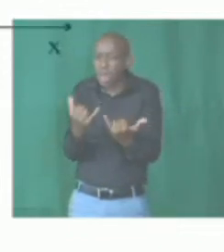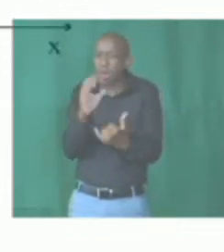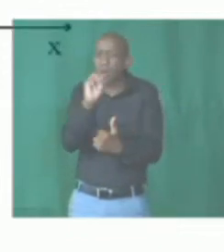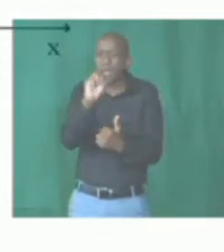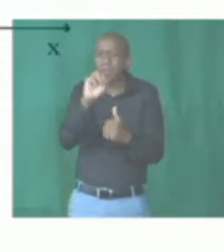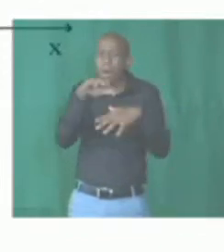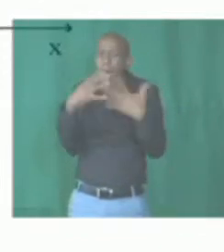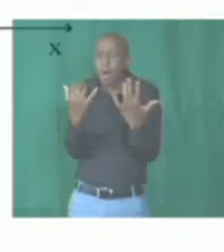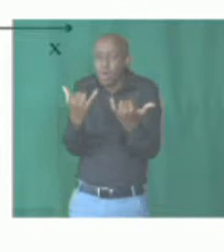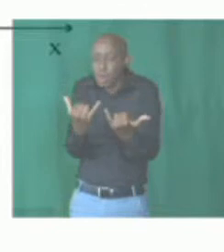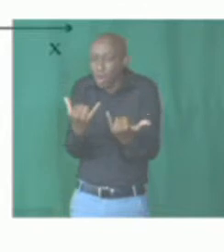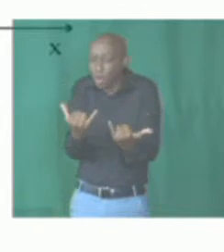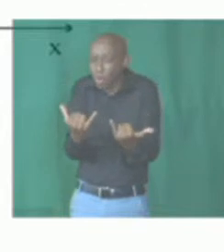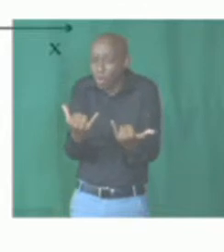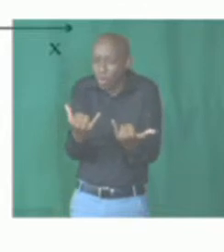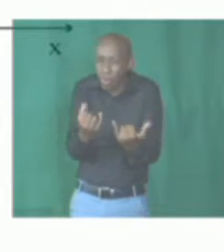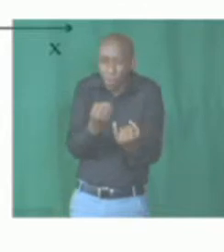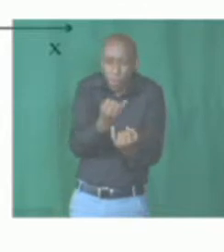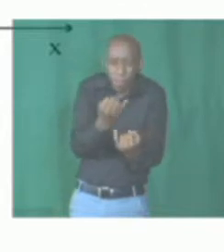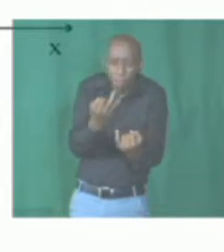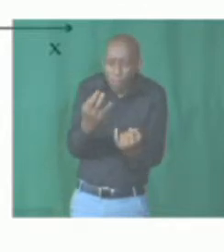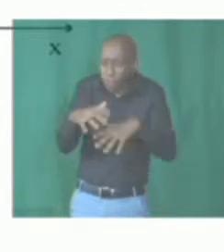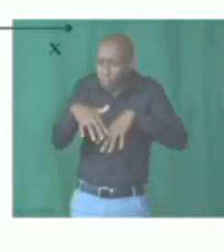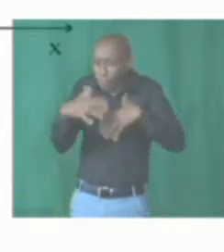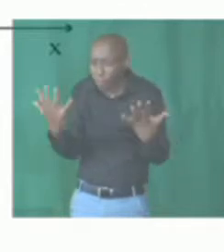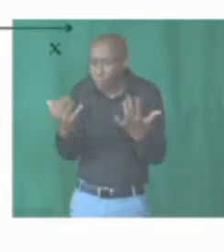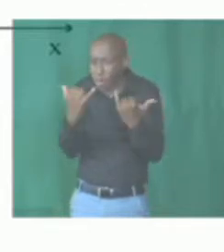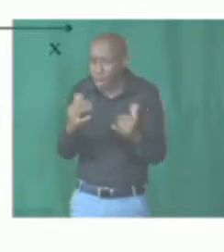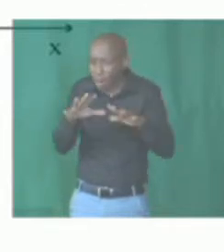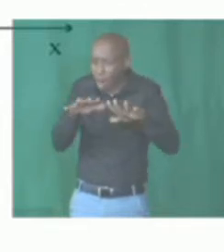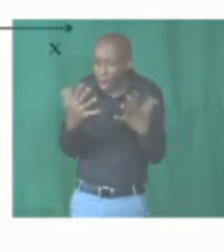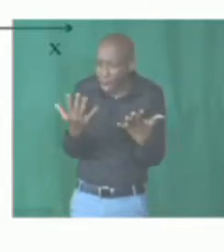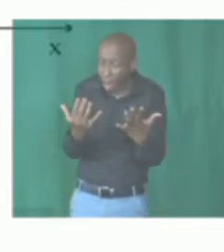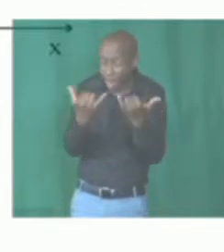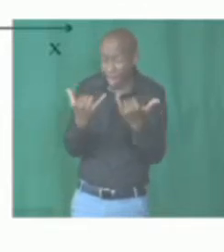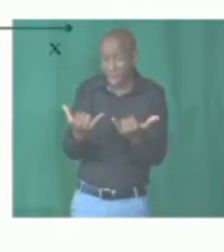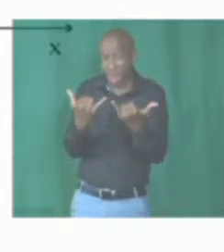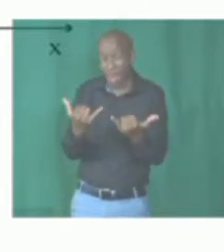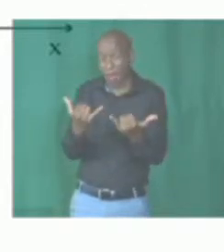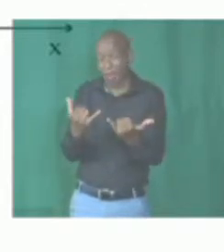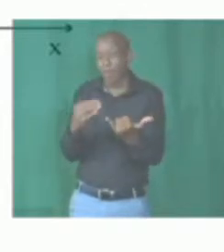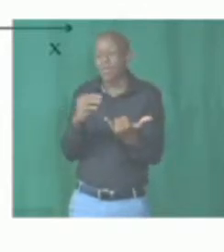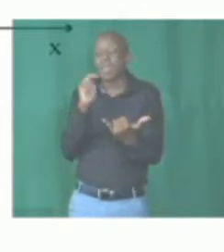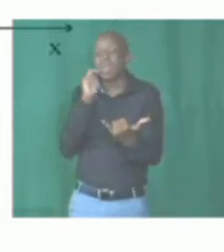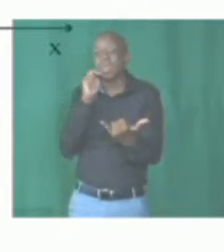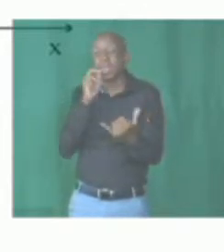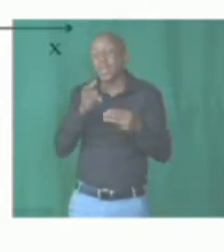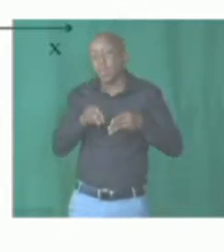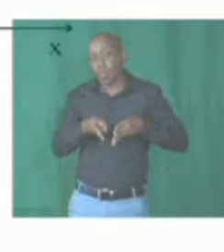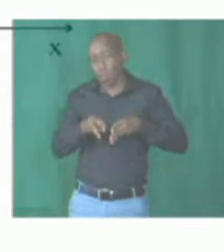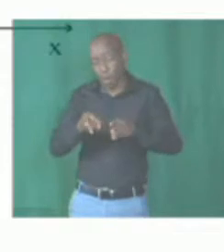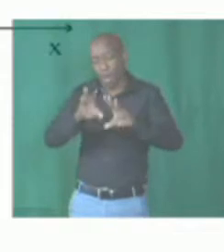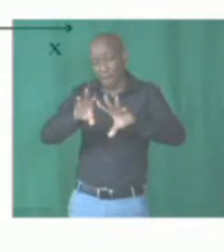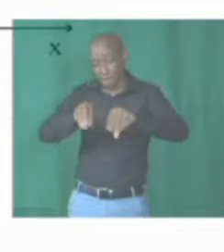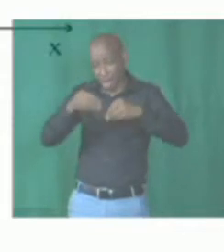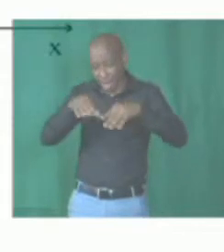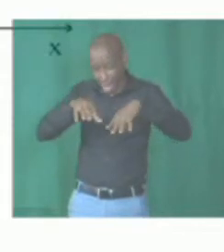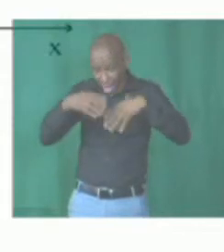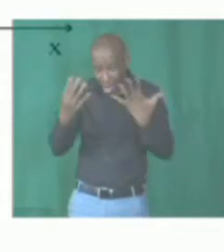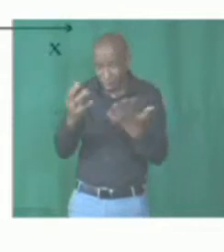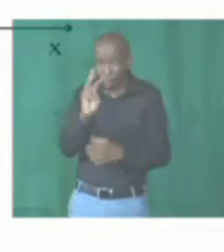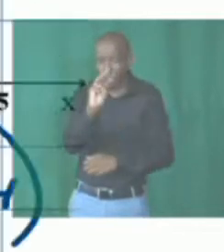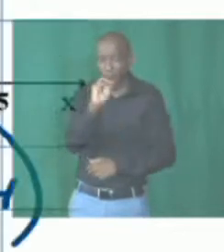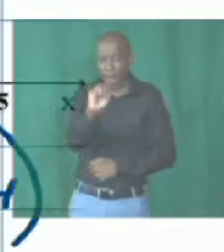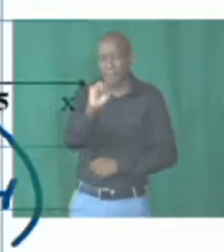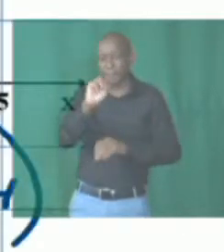the midpoint. You see, now we have the end point. So you see that we have to have a way of finding the coordinate of the midpoint. So we